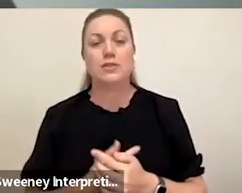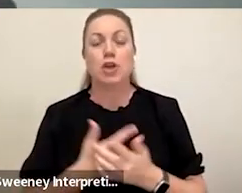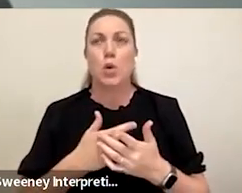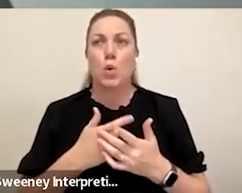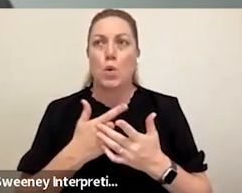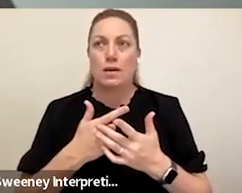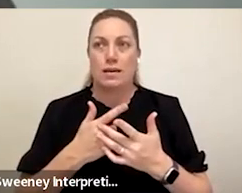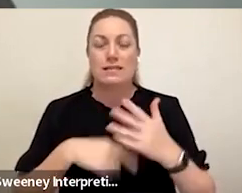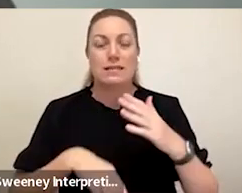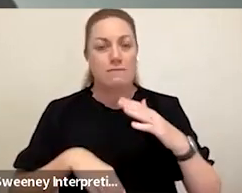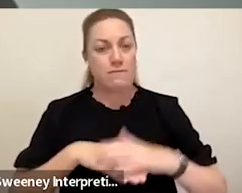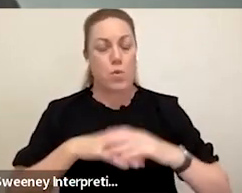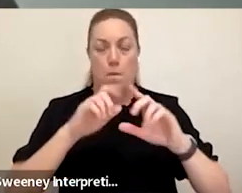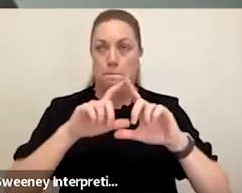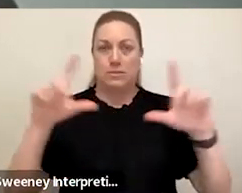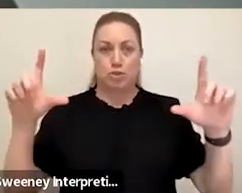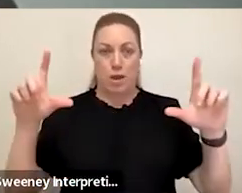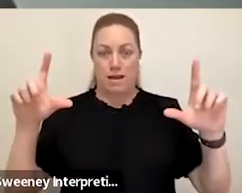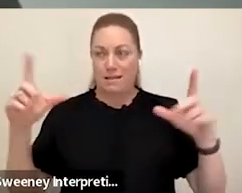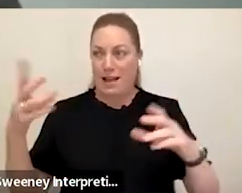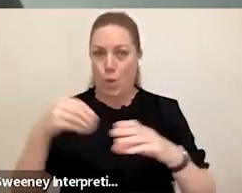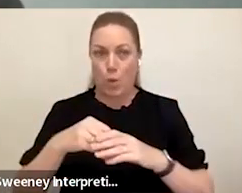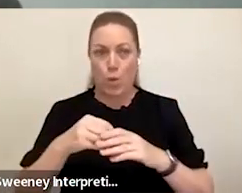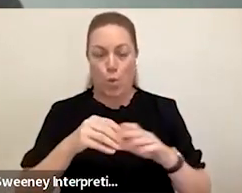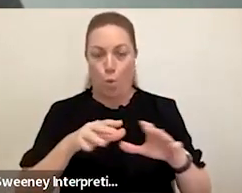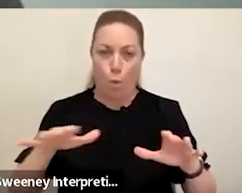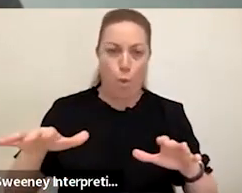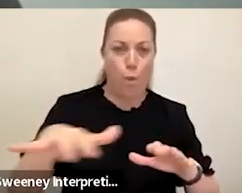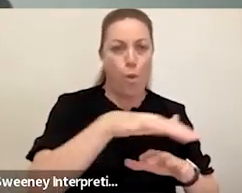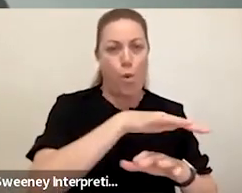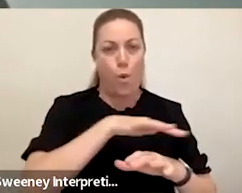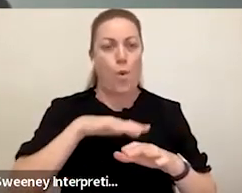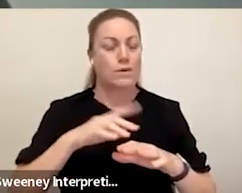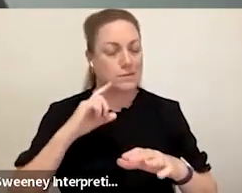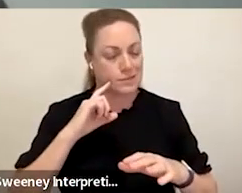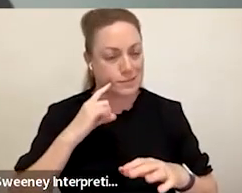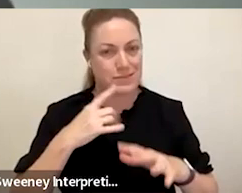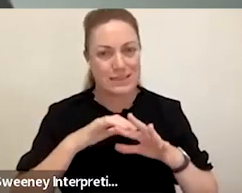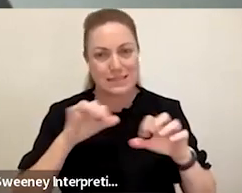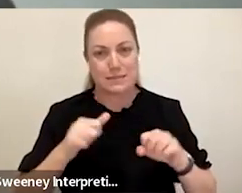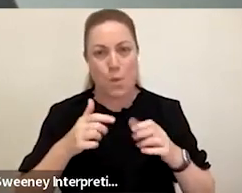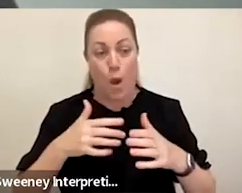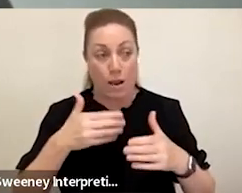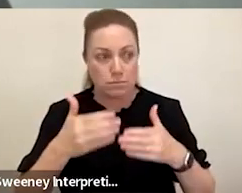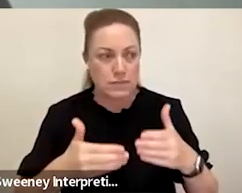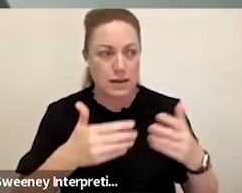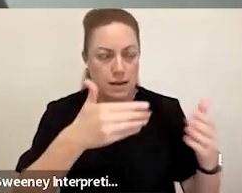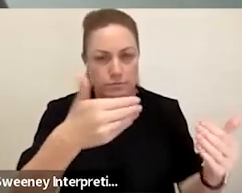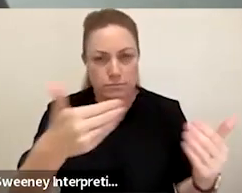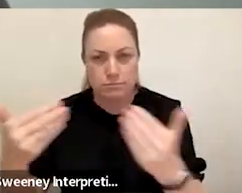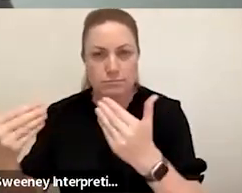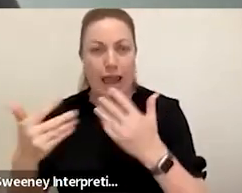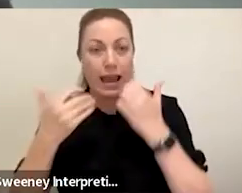puzzle. And I think what we need to be doing in a really deliberate and systematic way moving forward is gathering the evidence to show